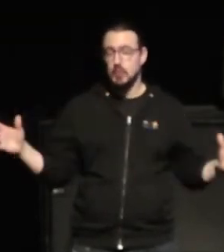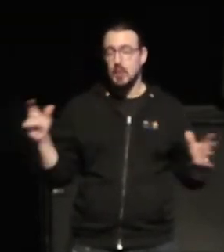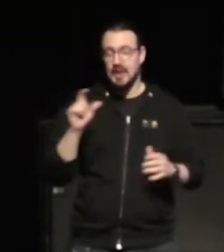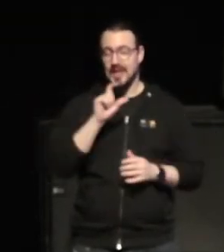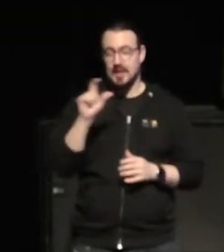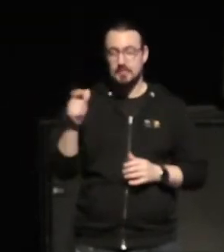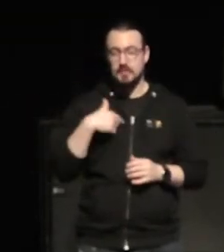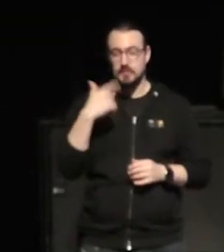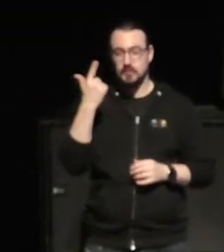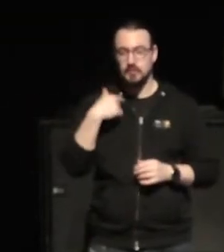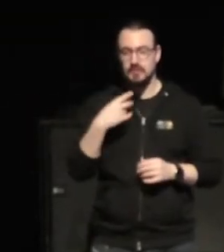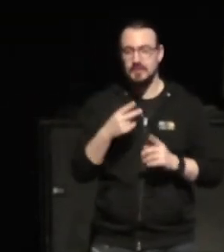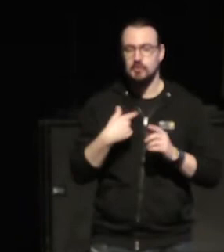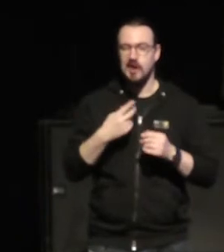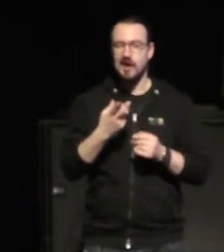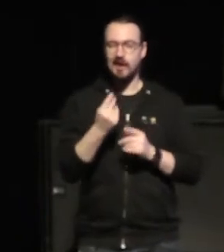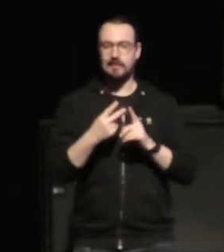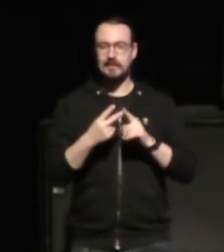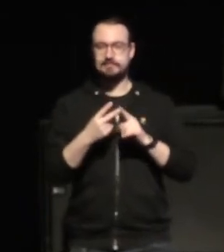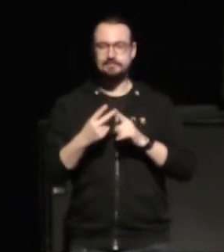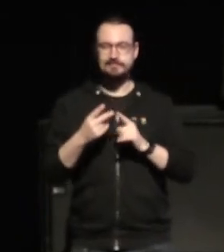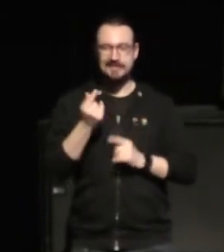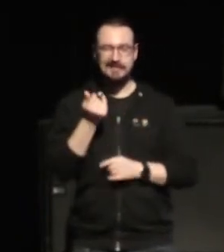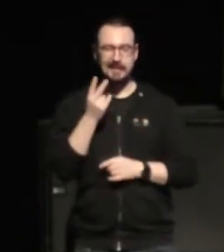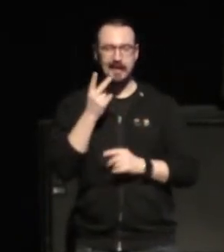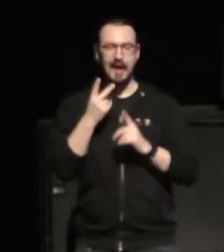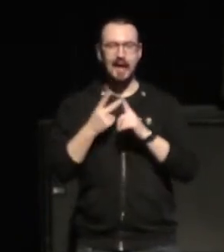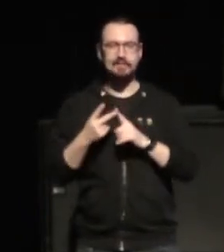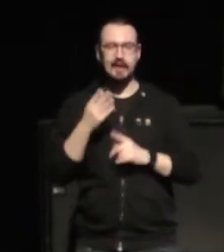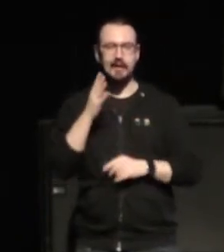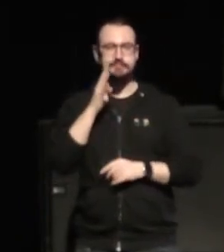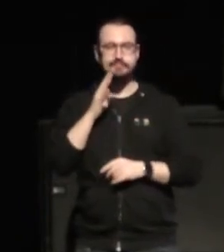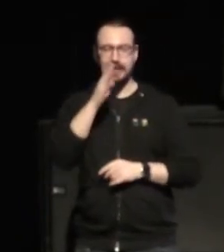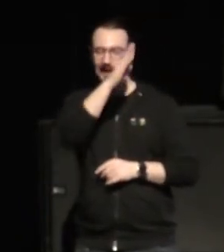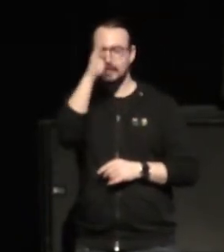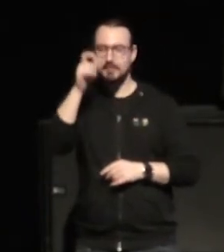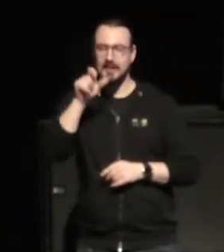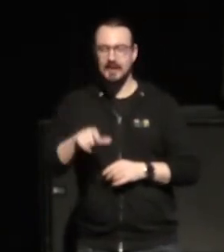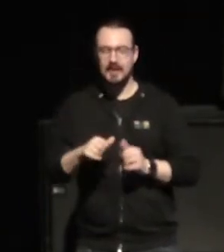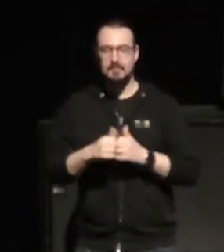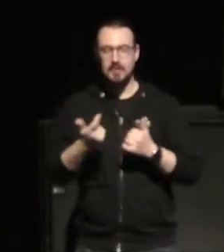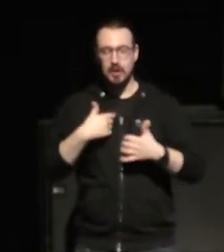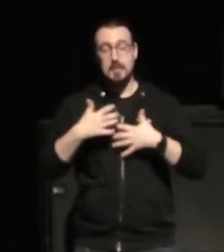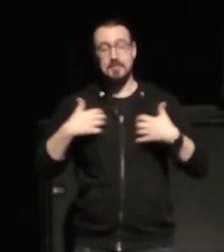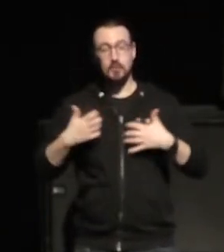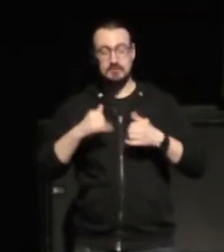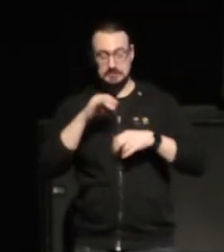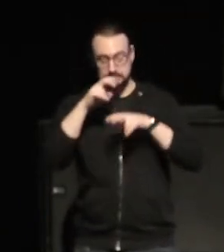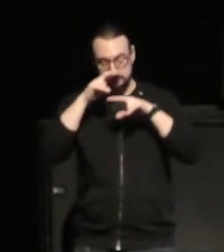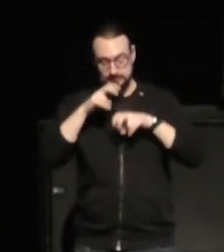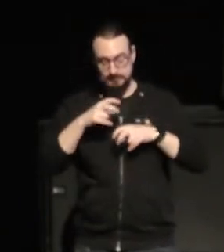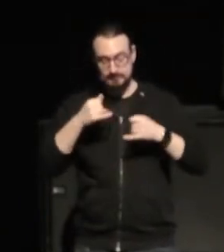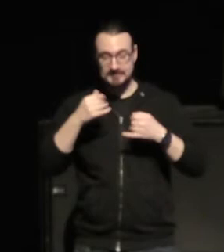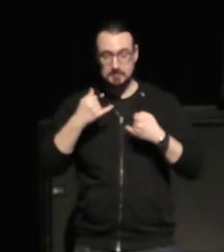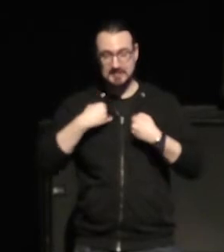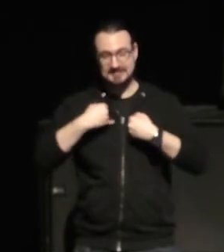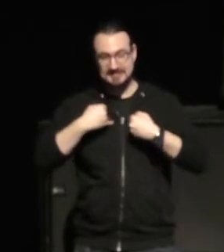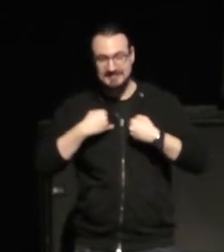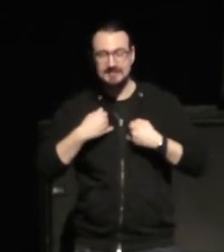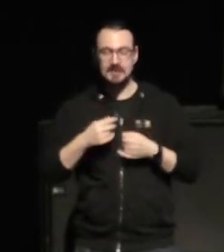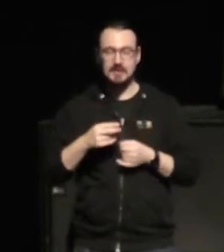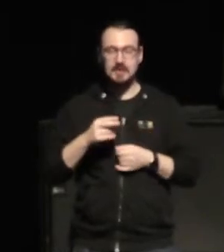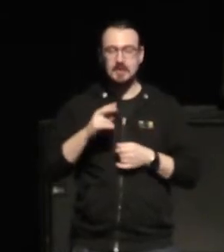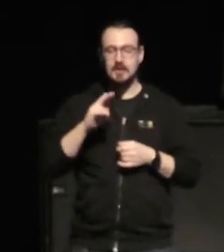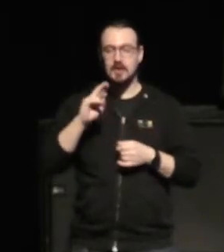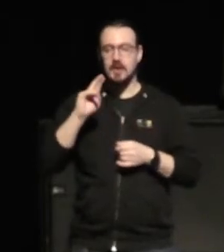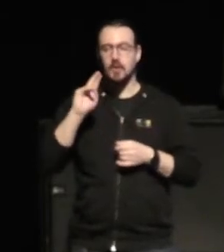I'm the second dry academic here. And well, to start from the beginning, I'm a biologist by training and a sustainability scholar.